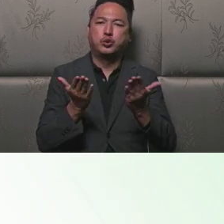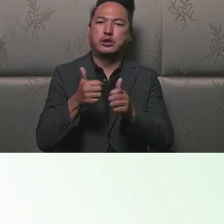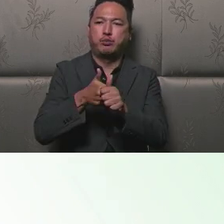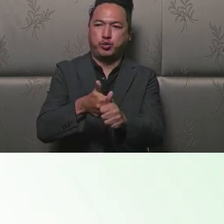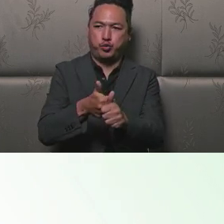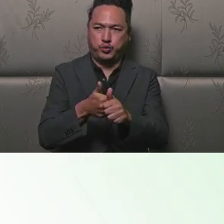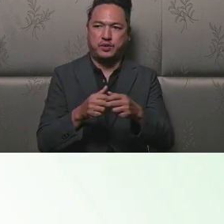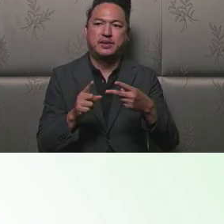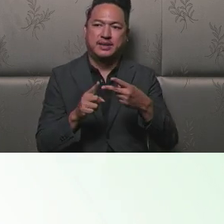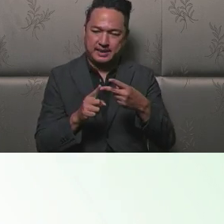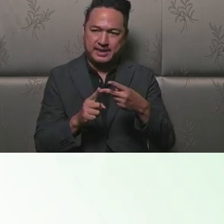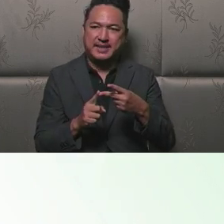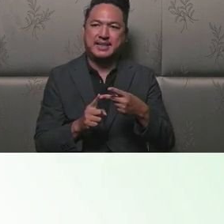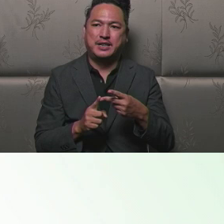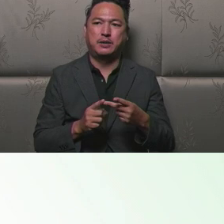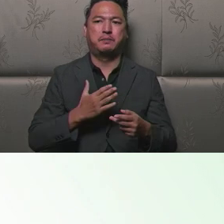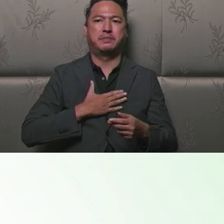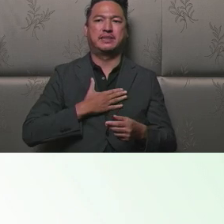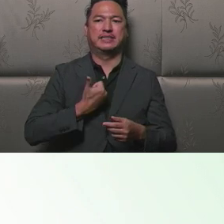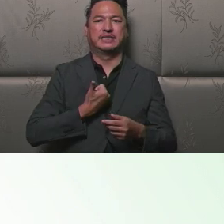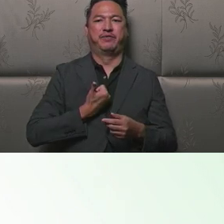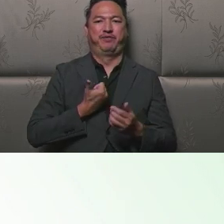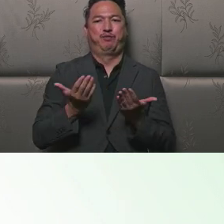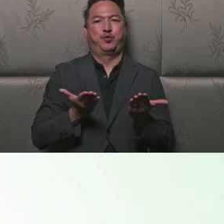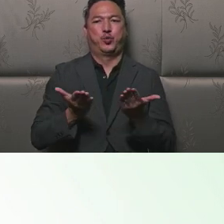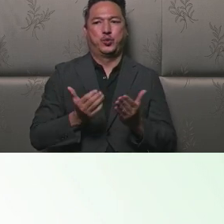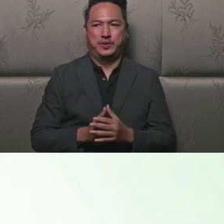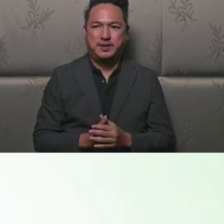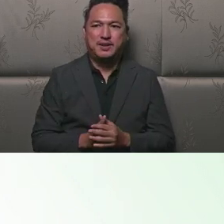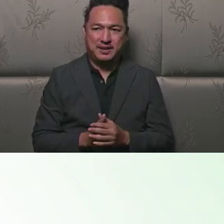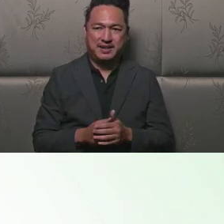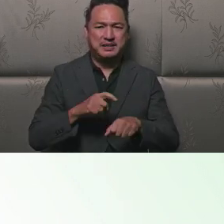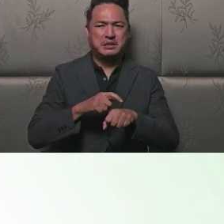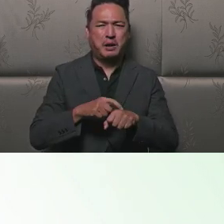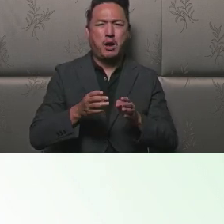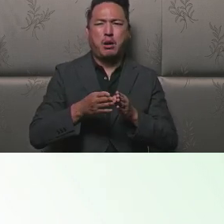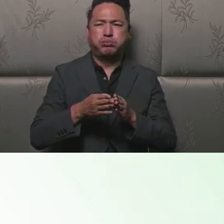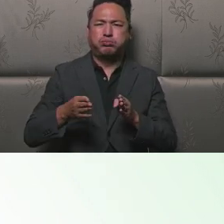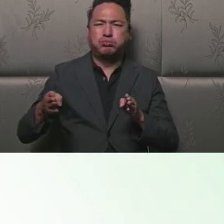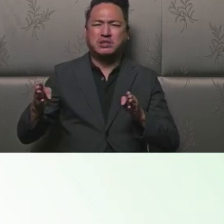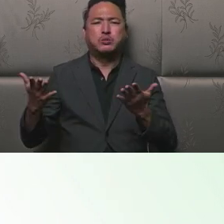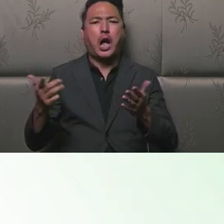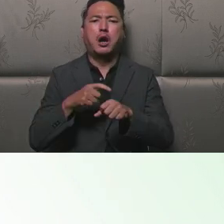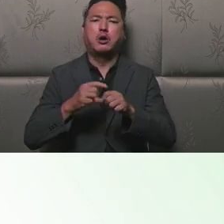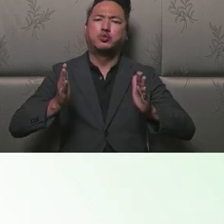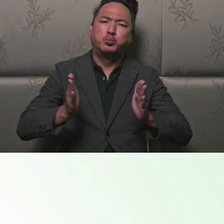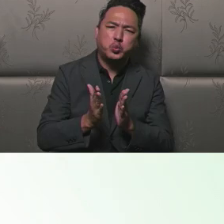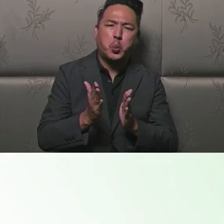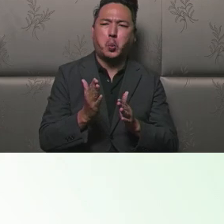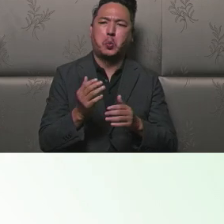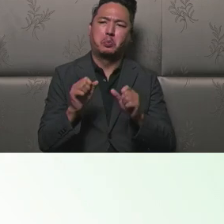education. And it's very cost effective because by this one, you actually focus on